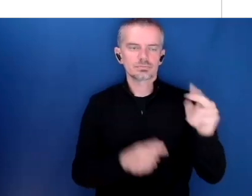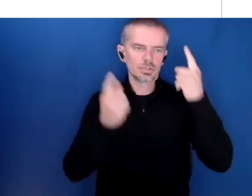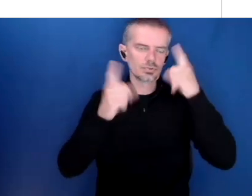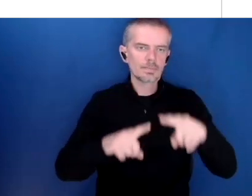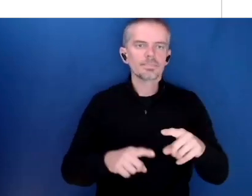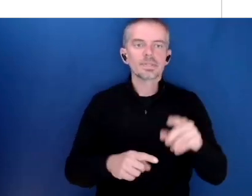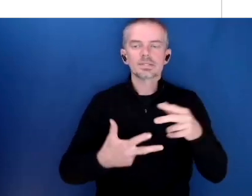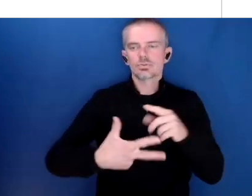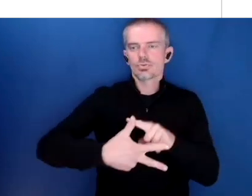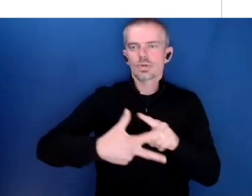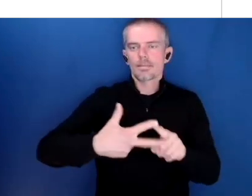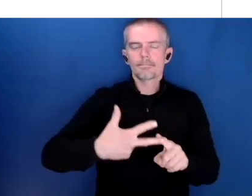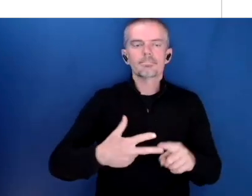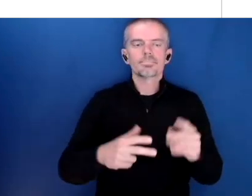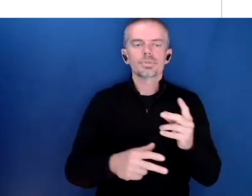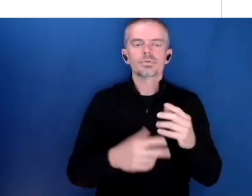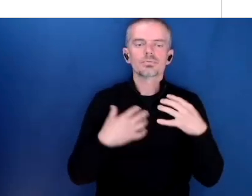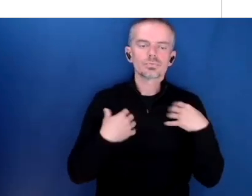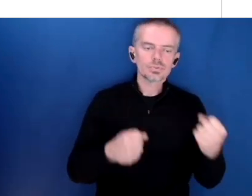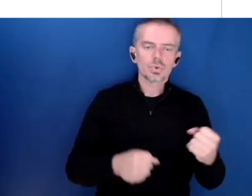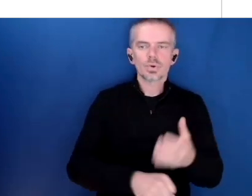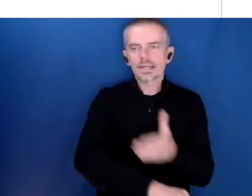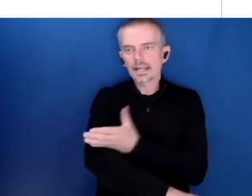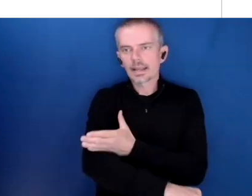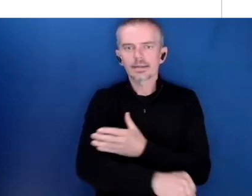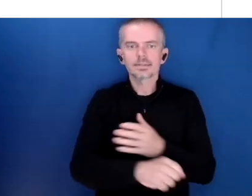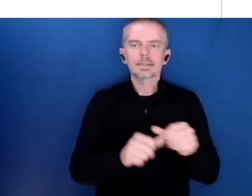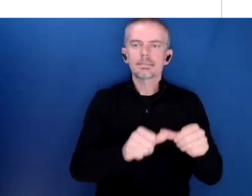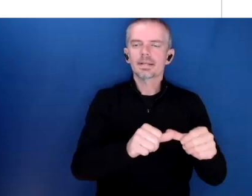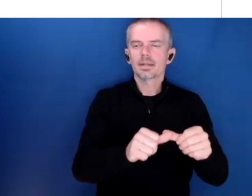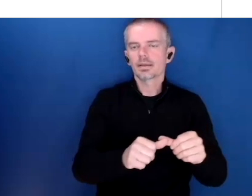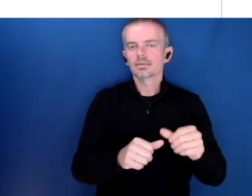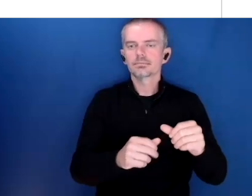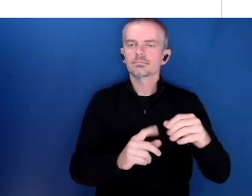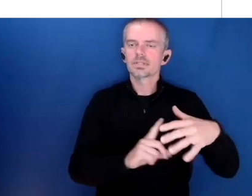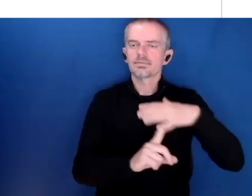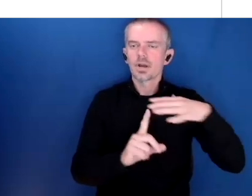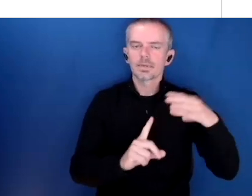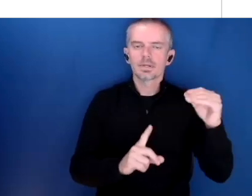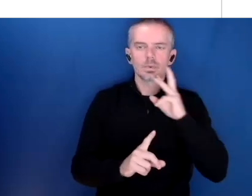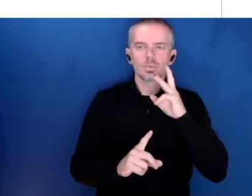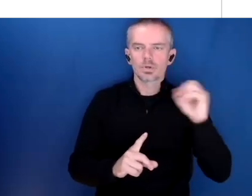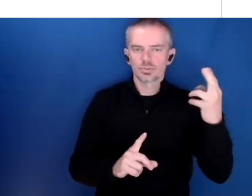that restore, enhance, and maintain ecosystems and watersheds. Next slide.